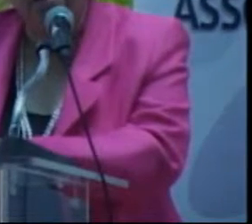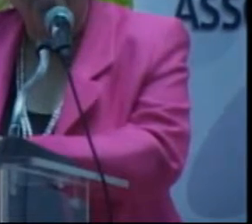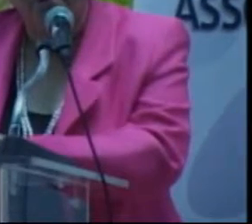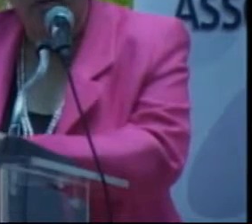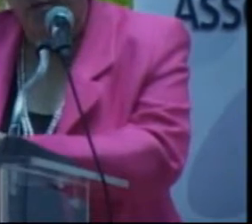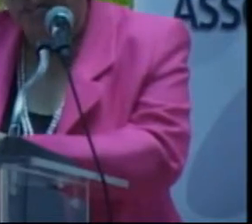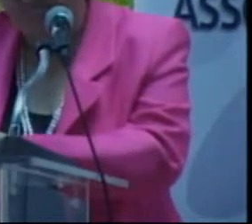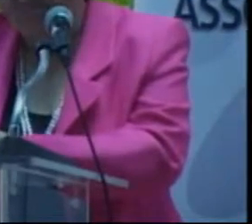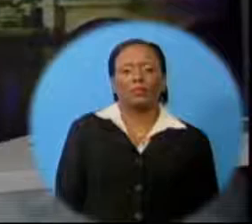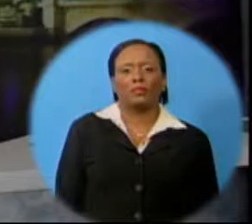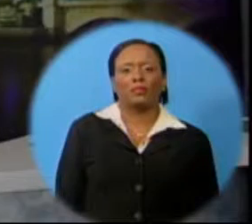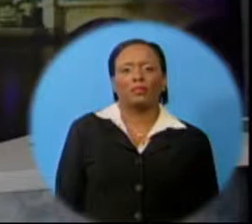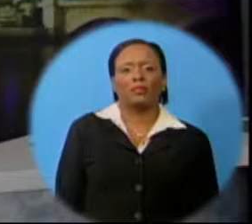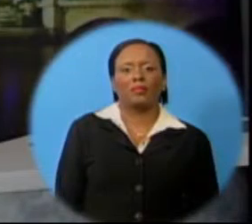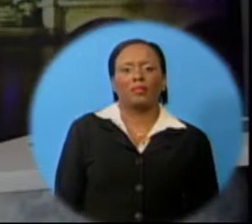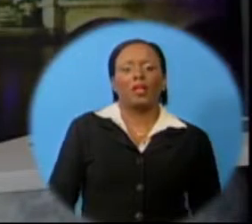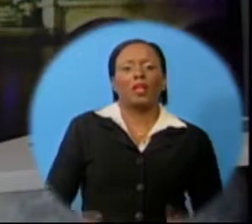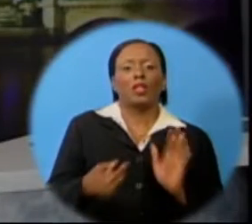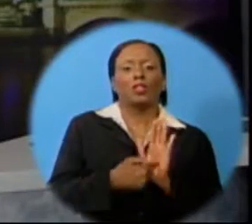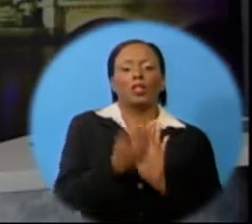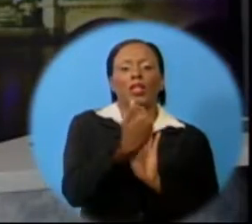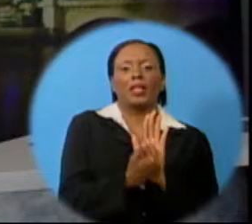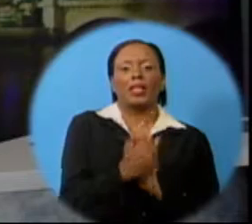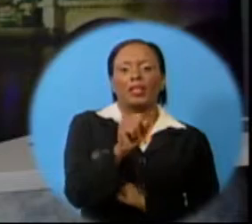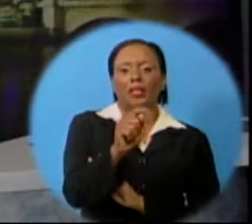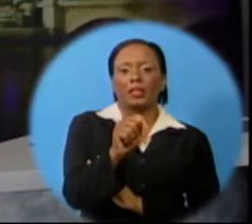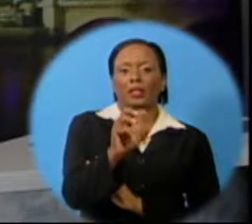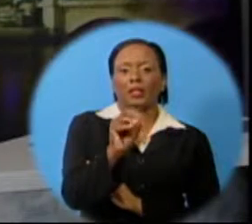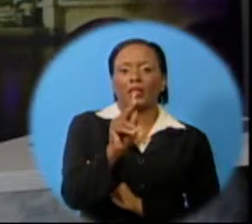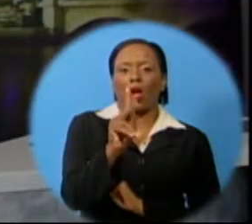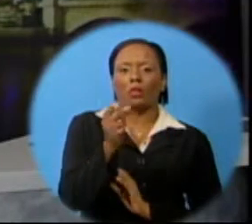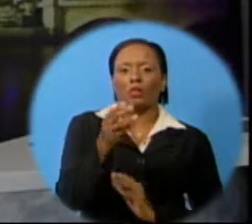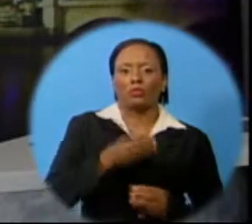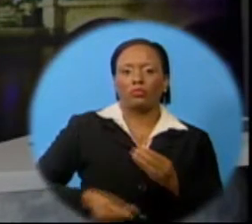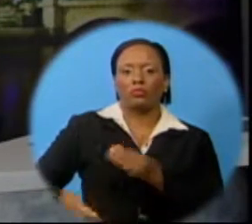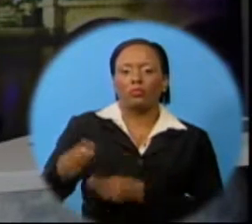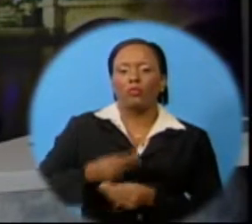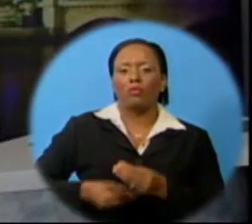these partners. Here's a look now at how stocks traded